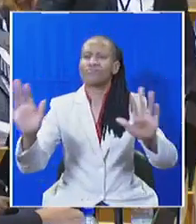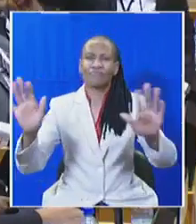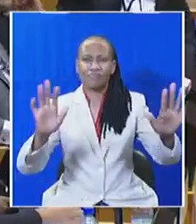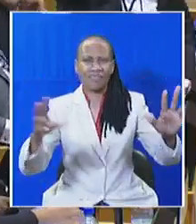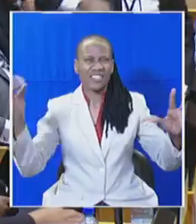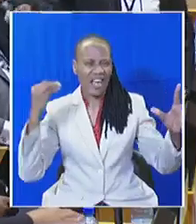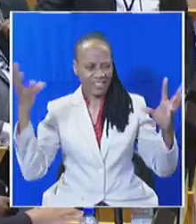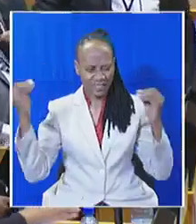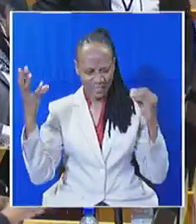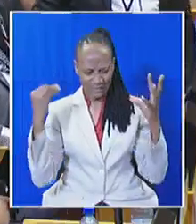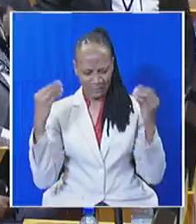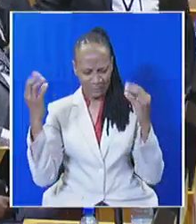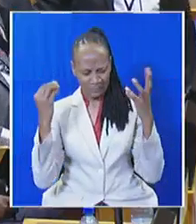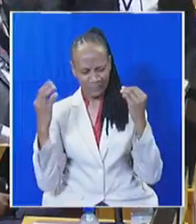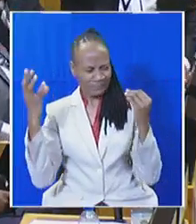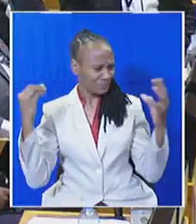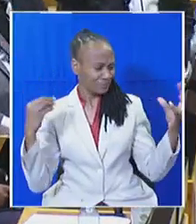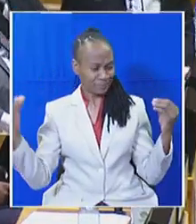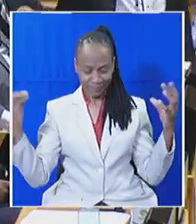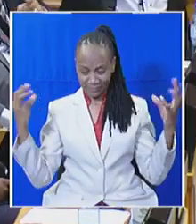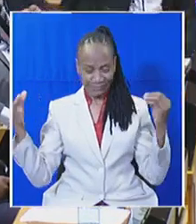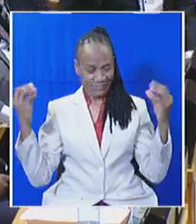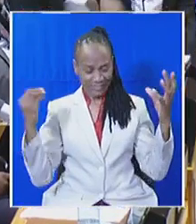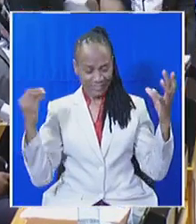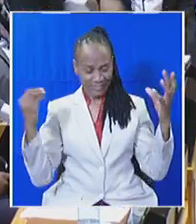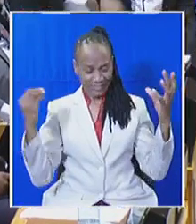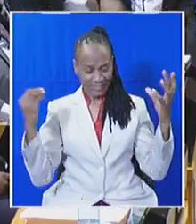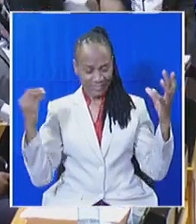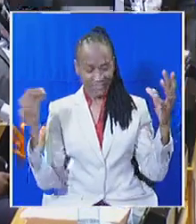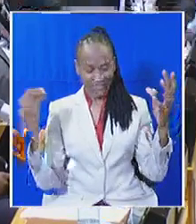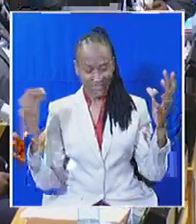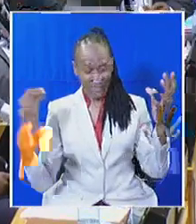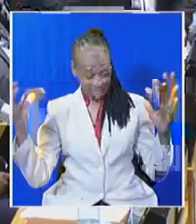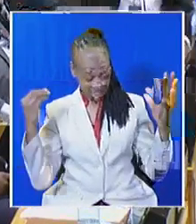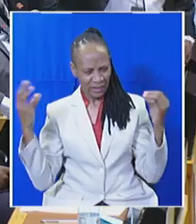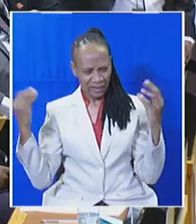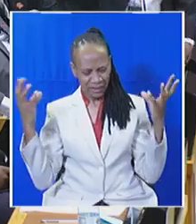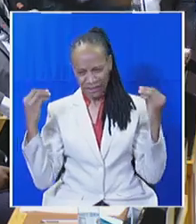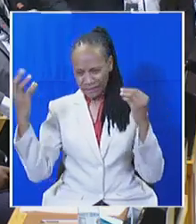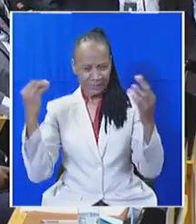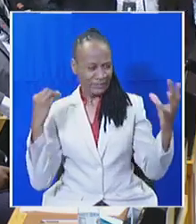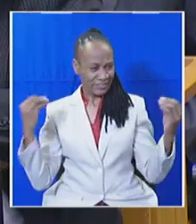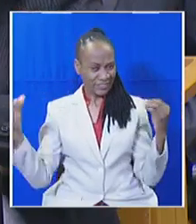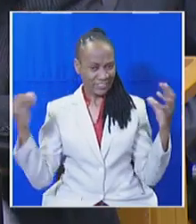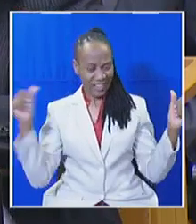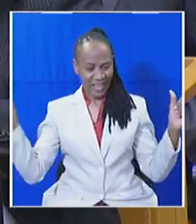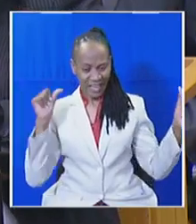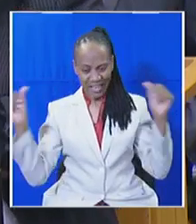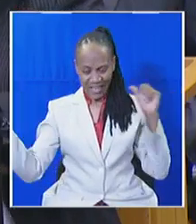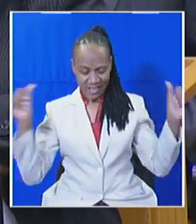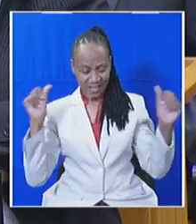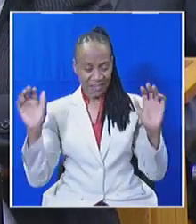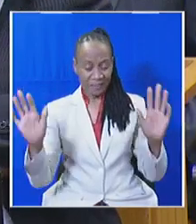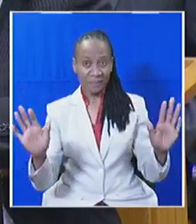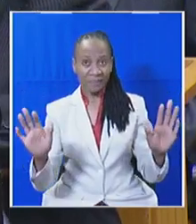man. You voted for them, man. You came here and voted members of parliament to be beaten. You did